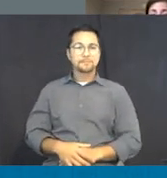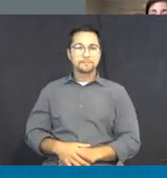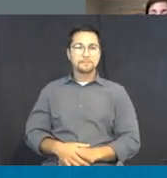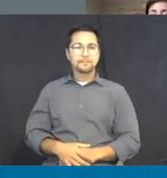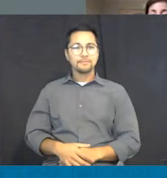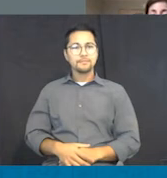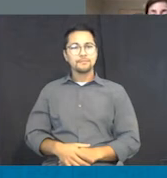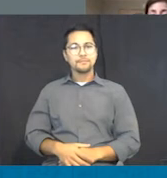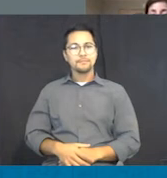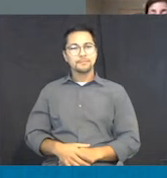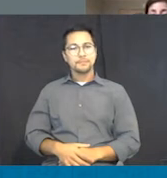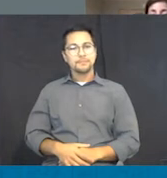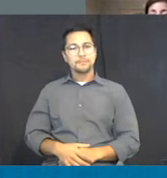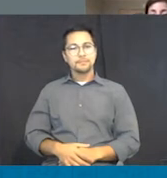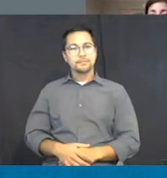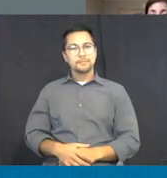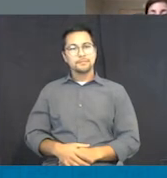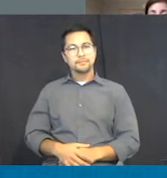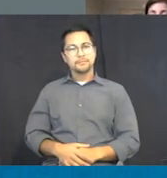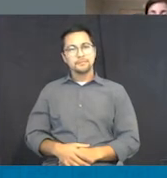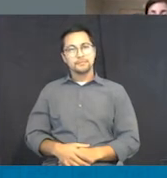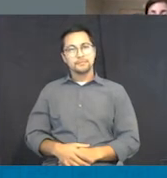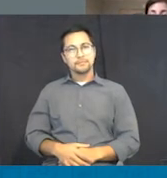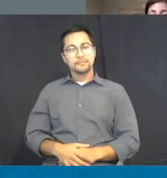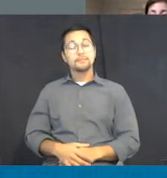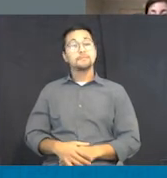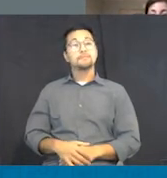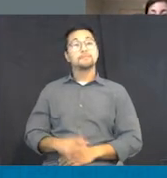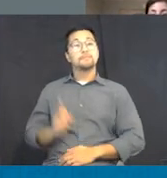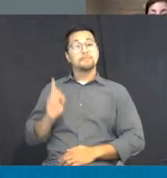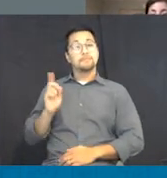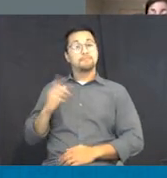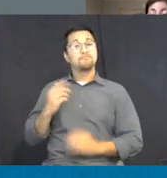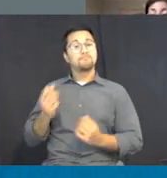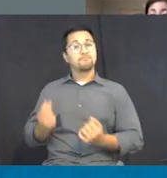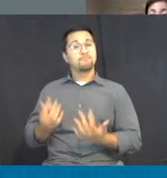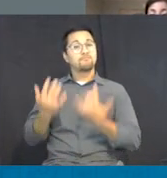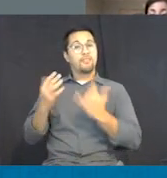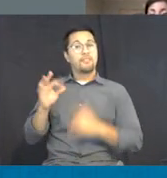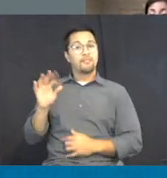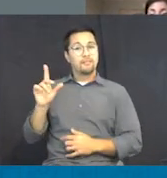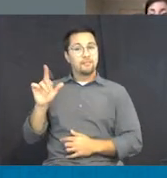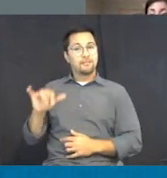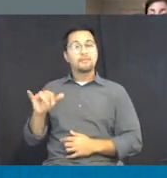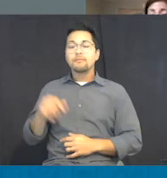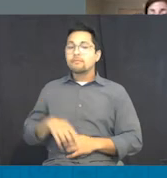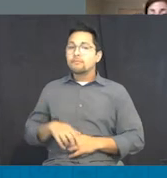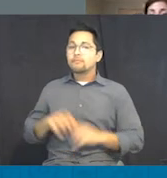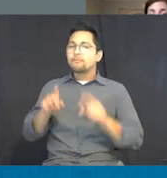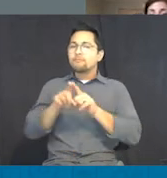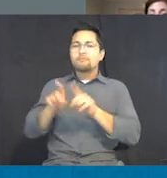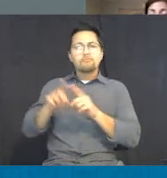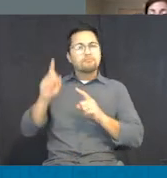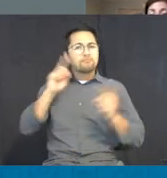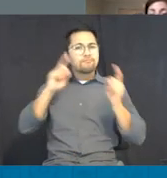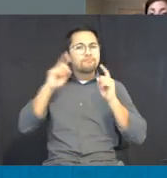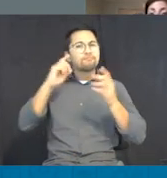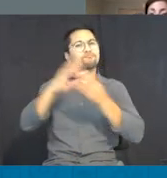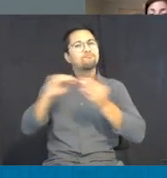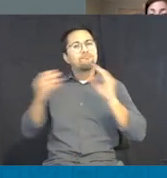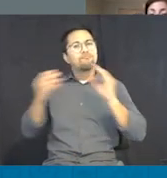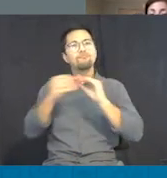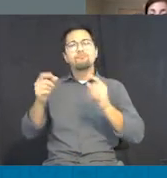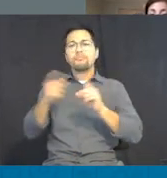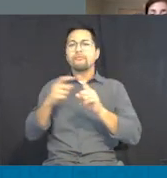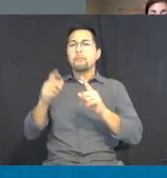the Firefly and the Butler are sensor-based systems. And the Firefly and the Butler, those are the base units. Those are the hubs